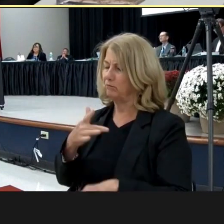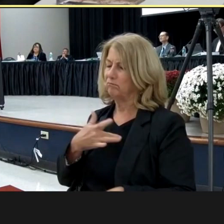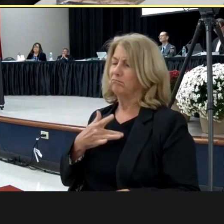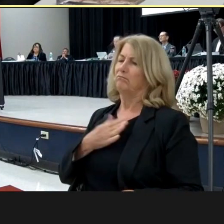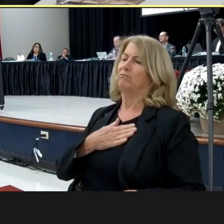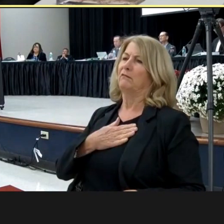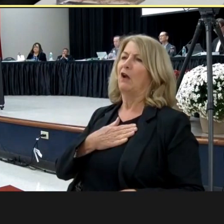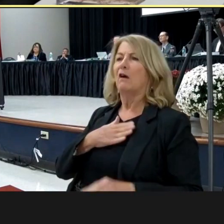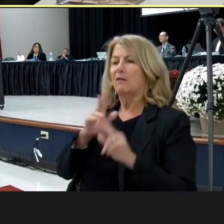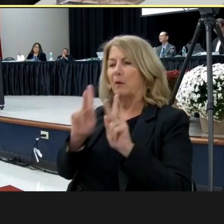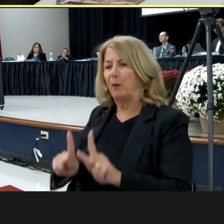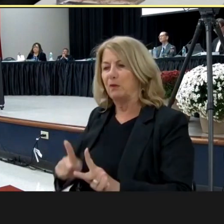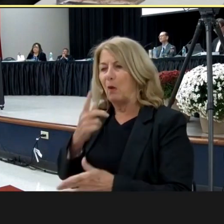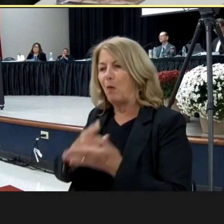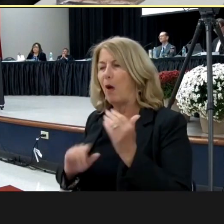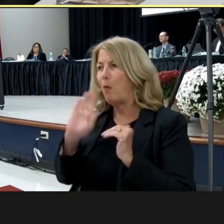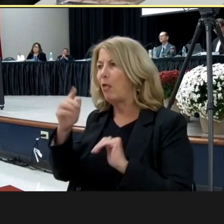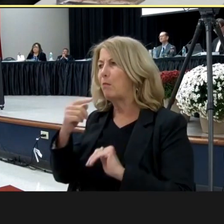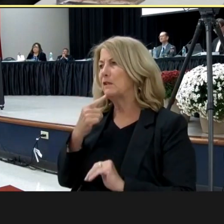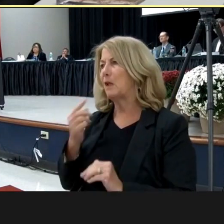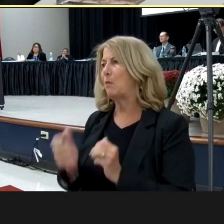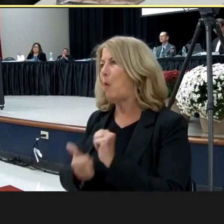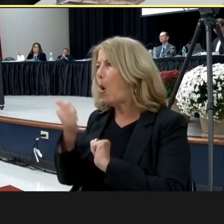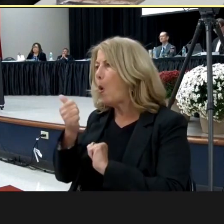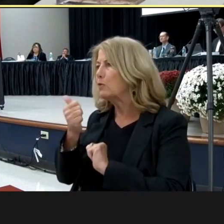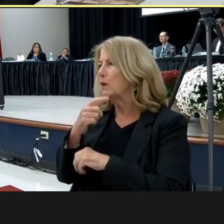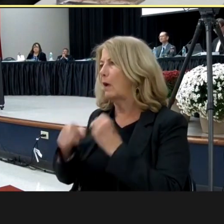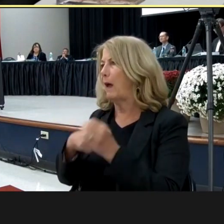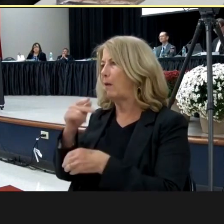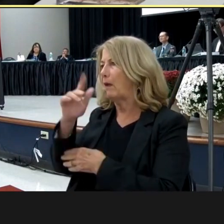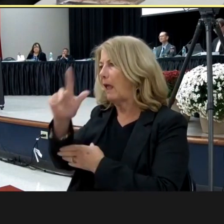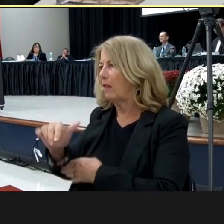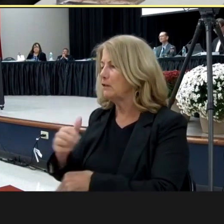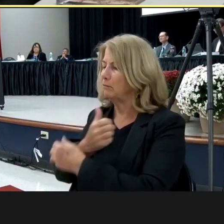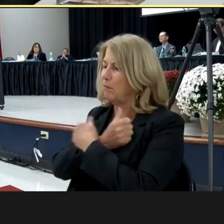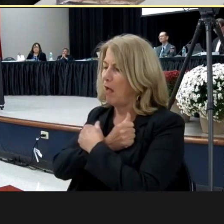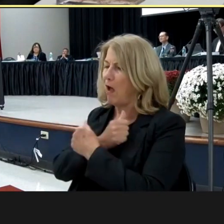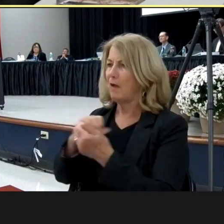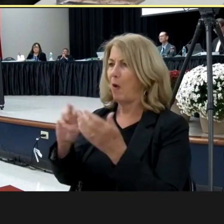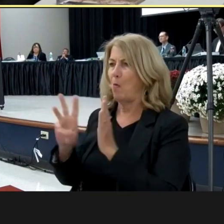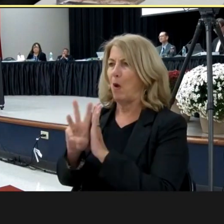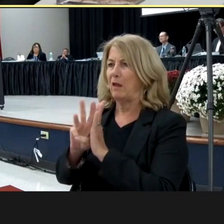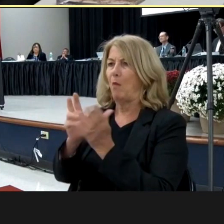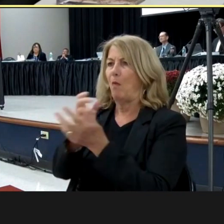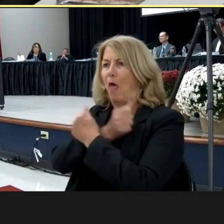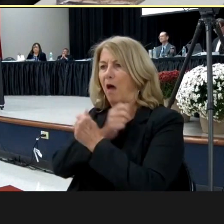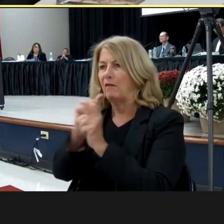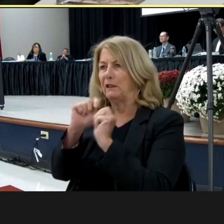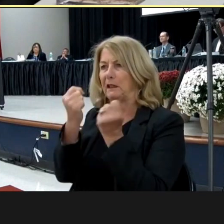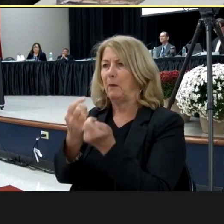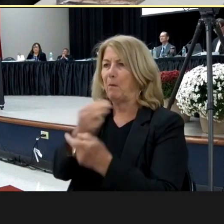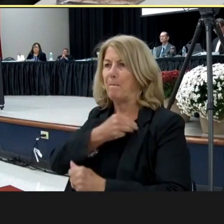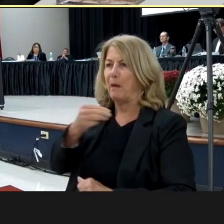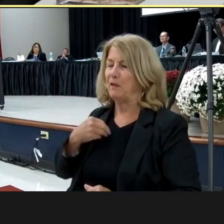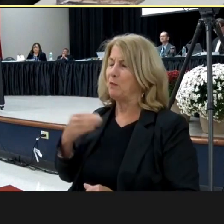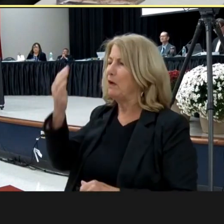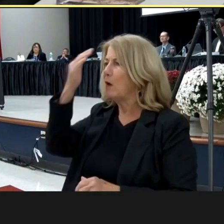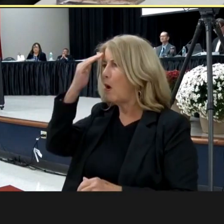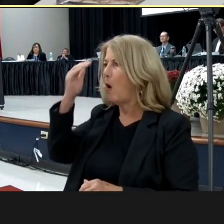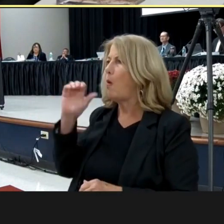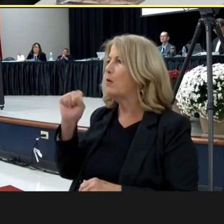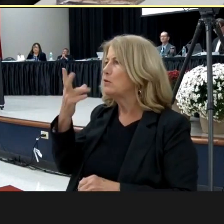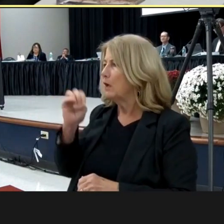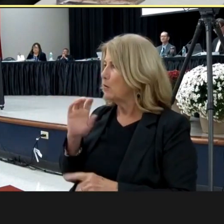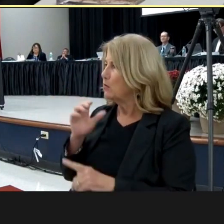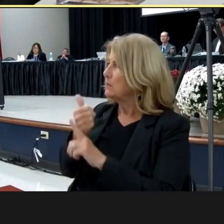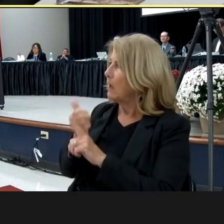what we'll miss the most about Kelly. She loves Waco. She loves her team members, and we know she'll take that